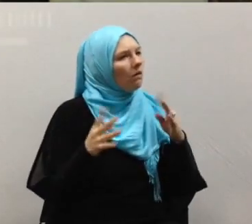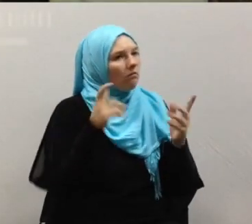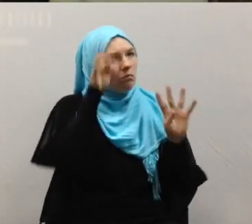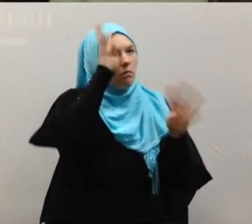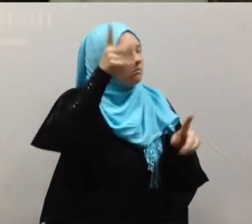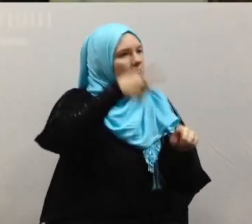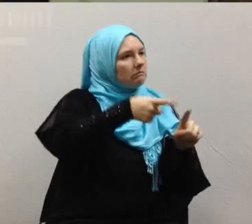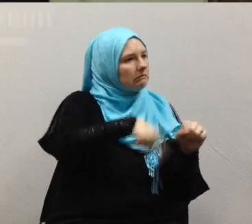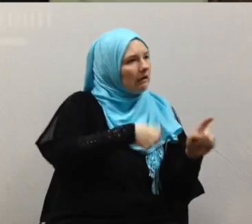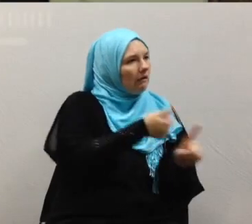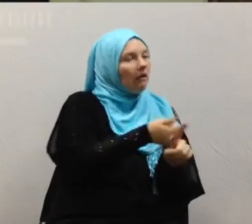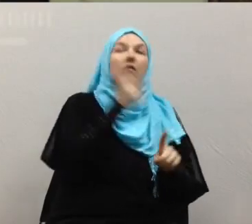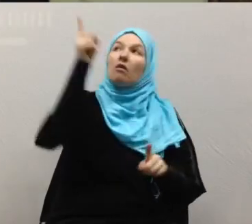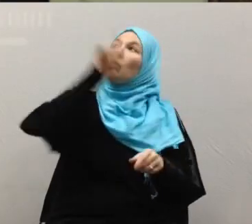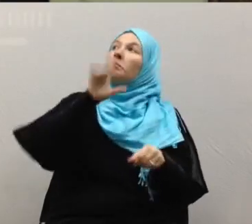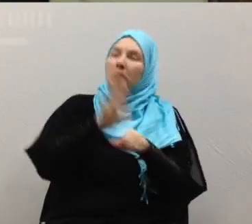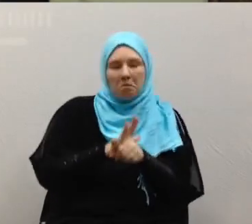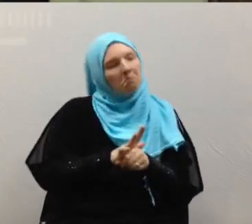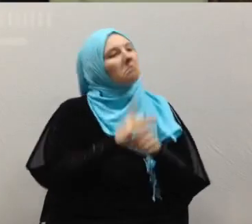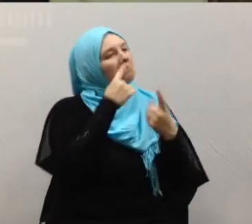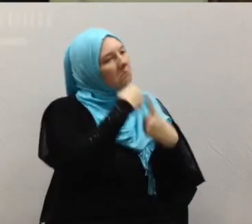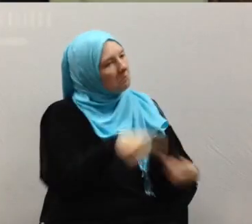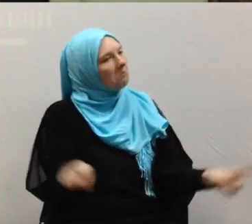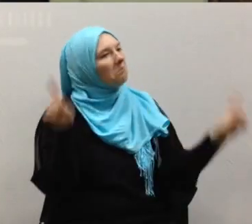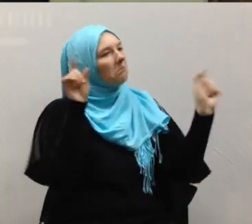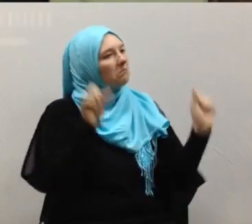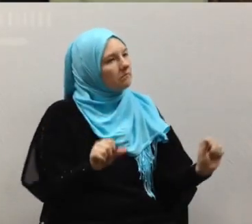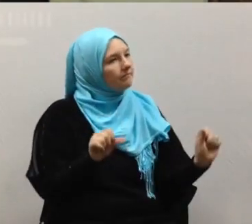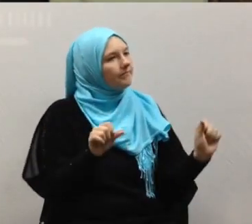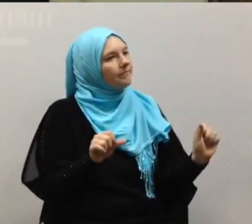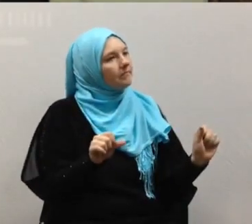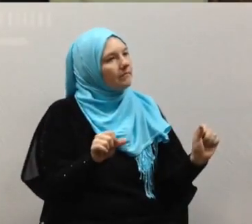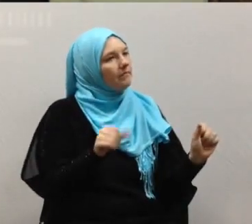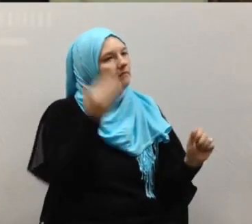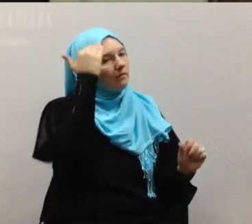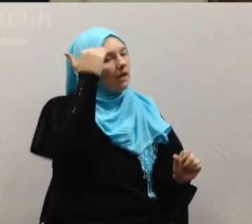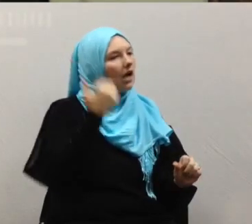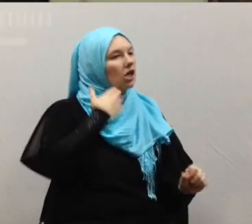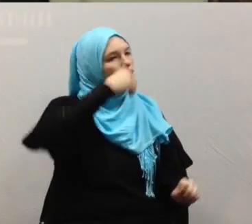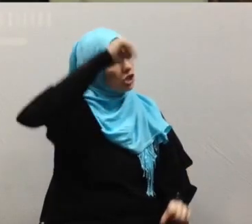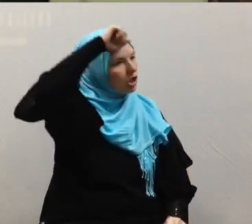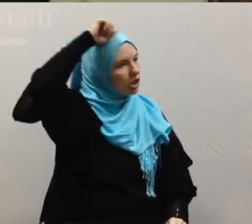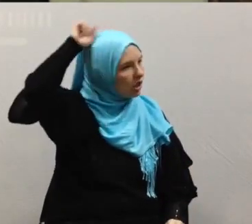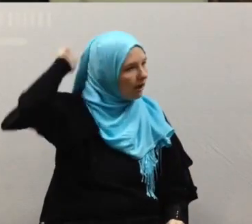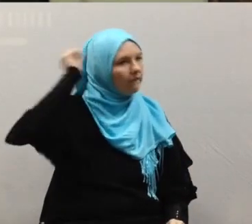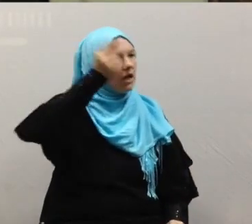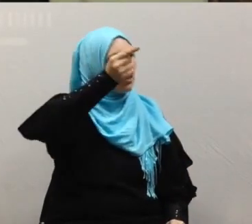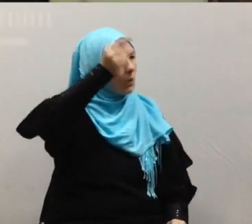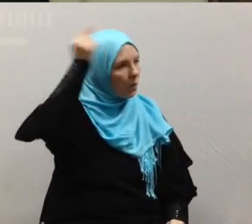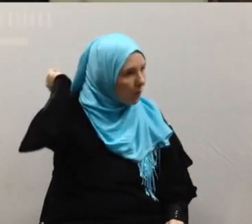With your heads shaved and hair shortened, not fearing anyone. He knew